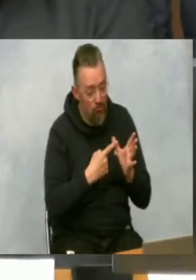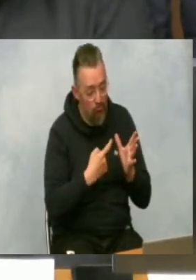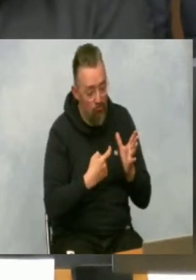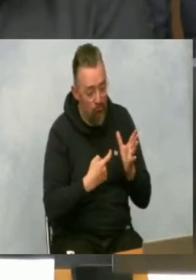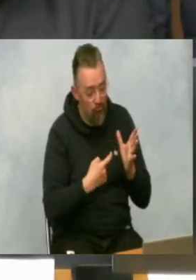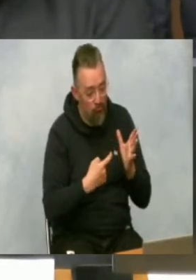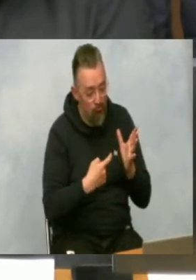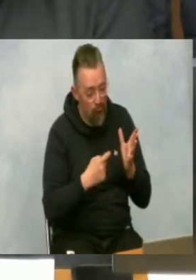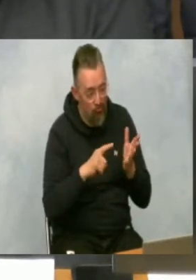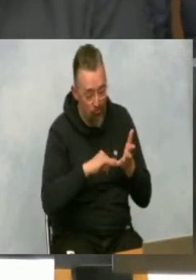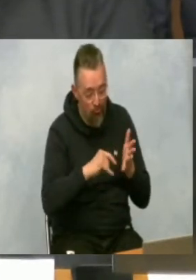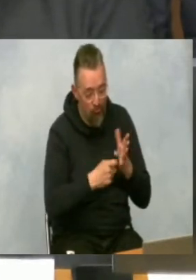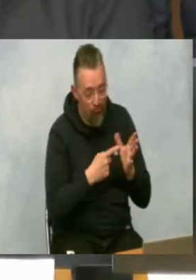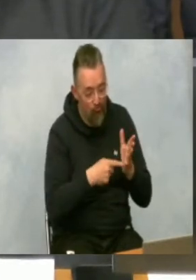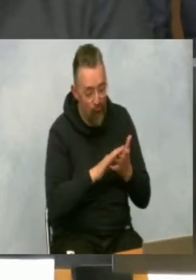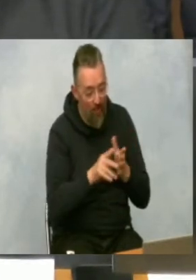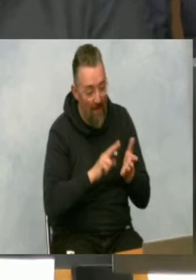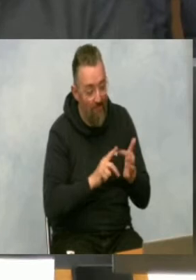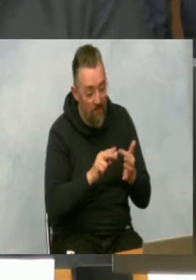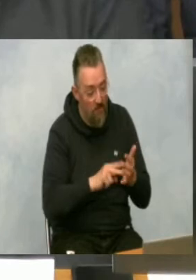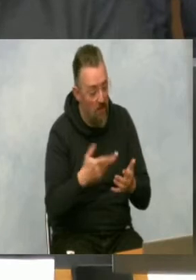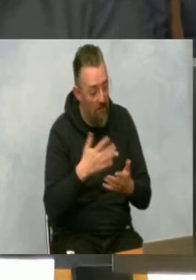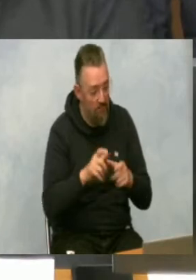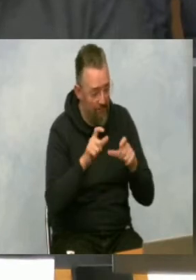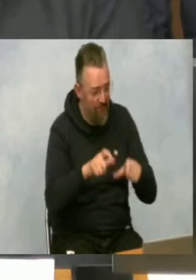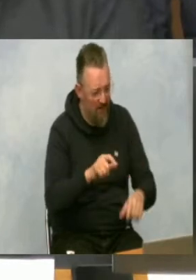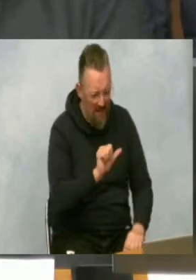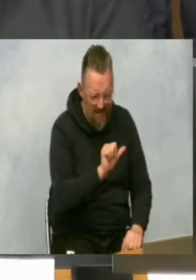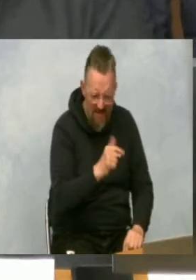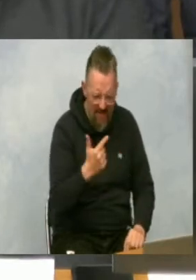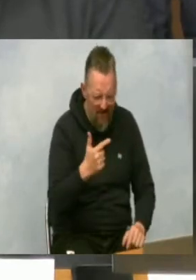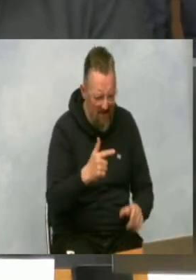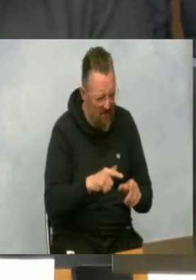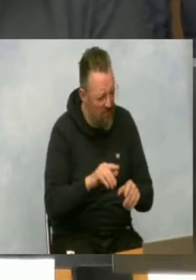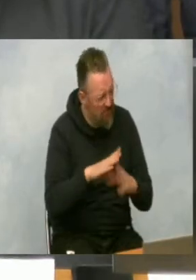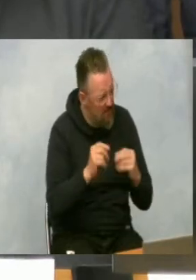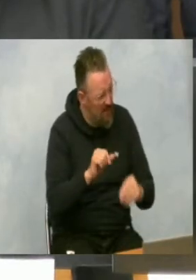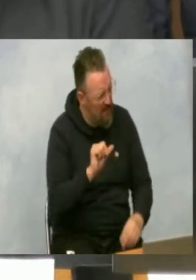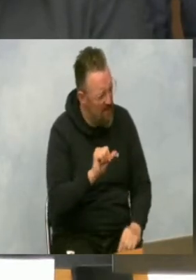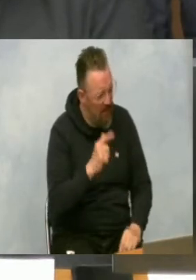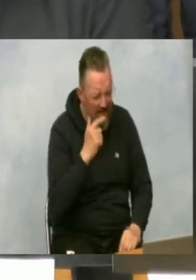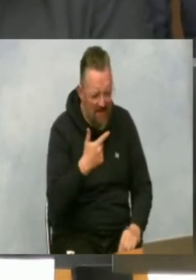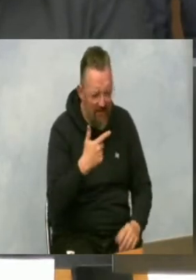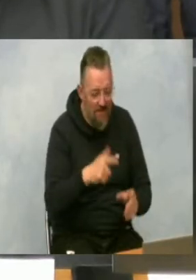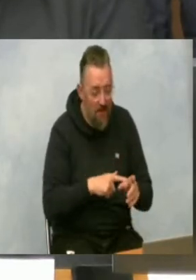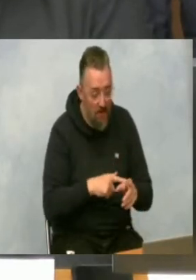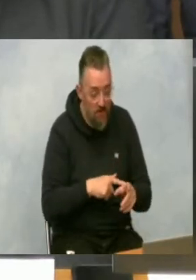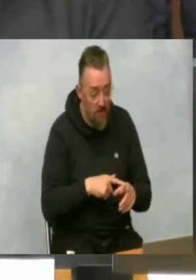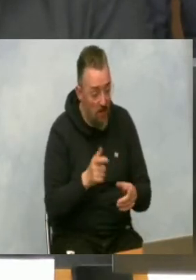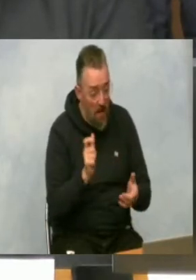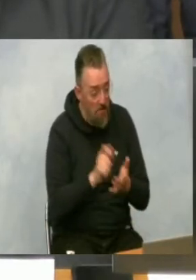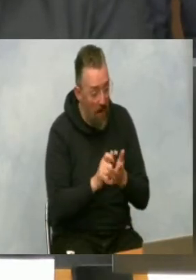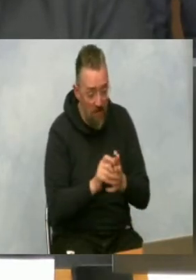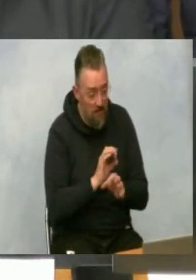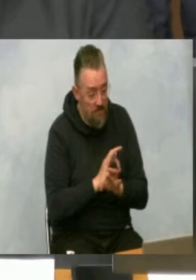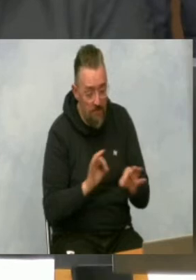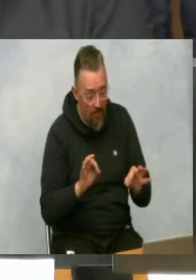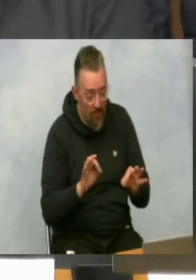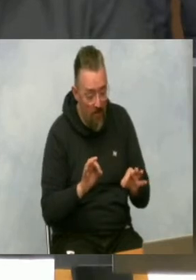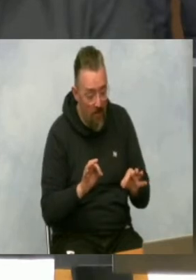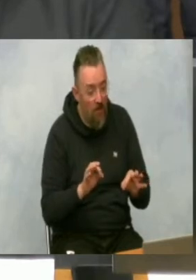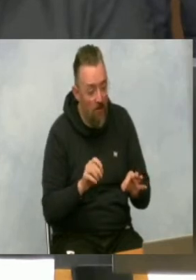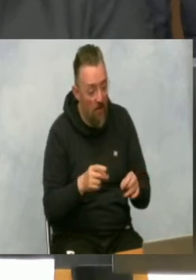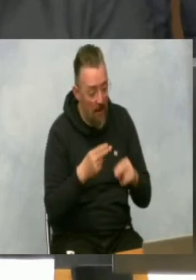has sat vacant for about 7 years now, and it hasn't been marketed, but